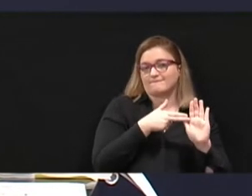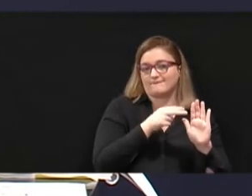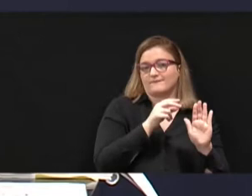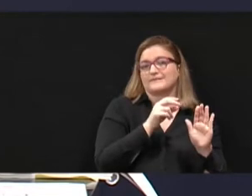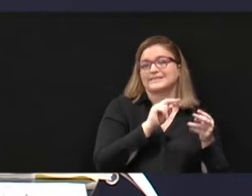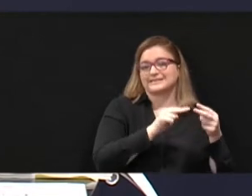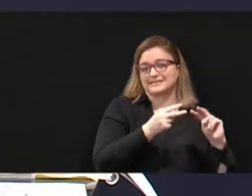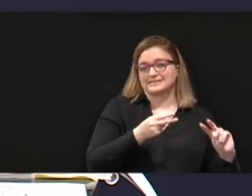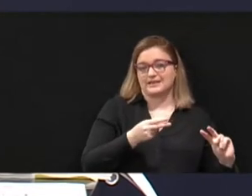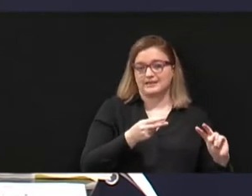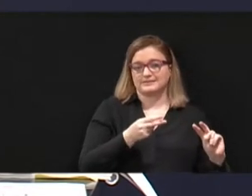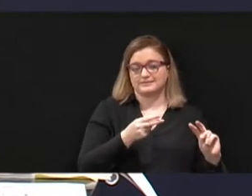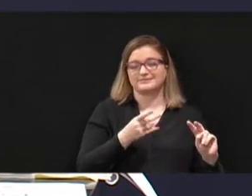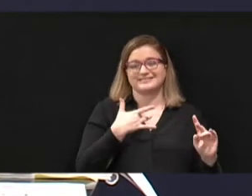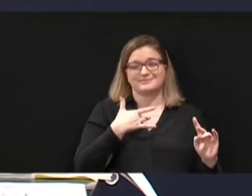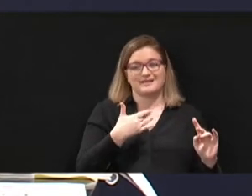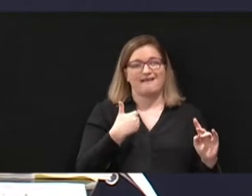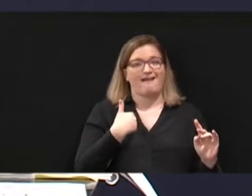classroom.